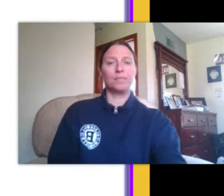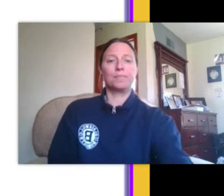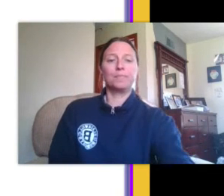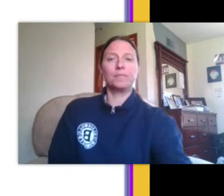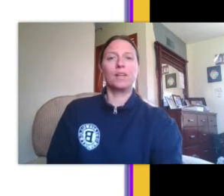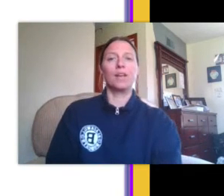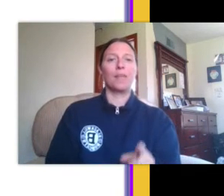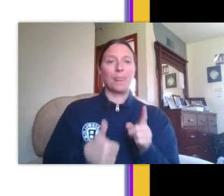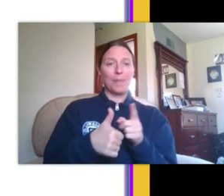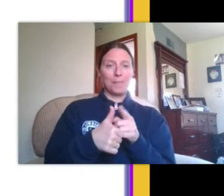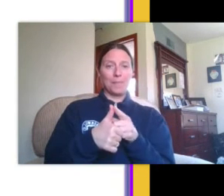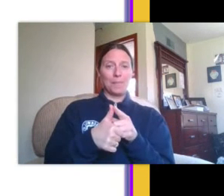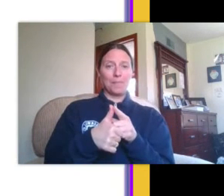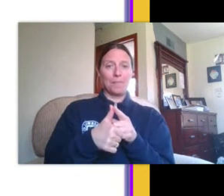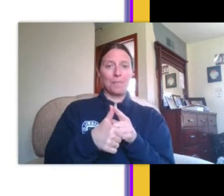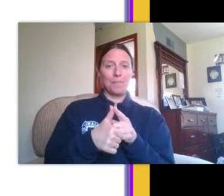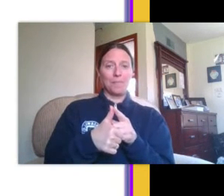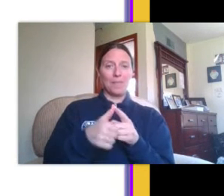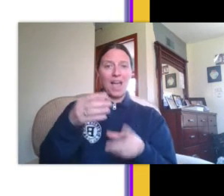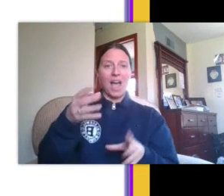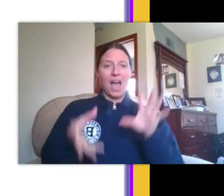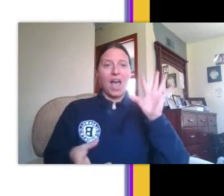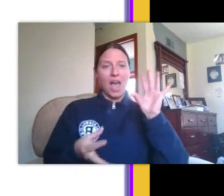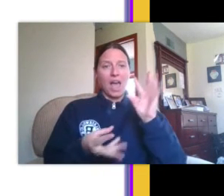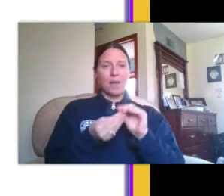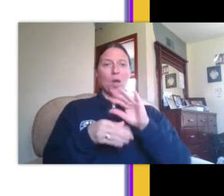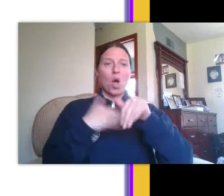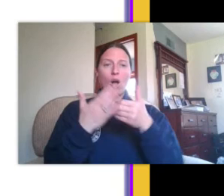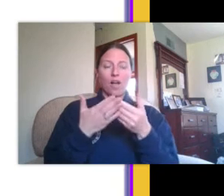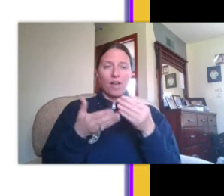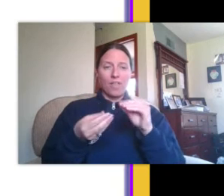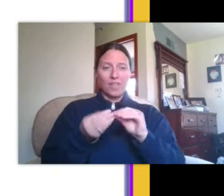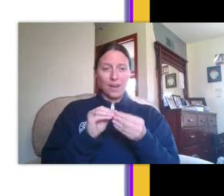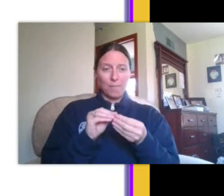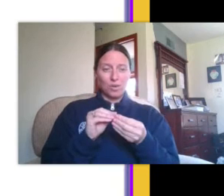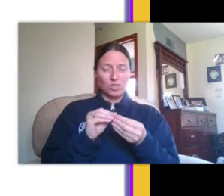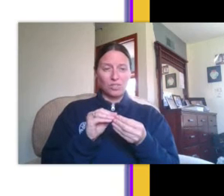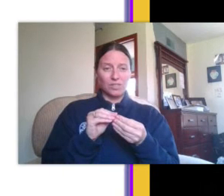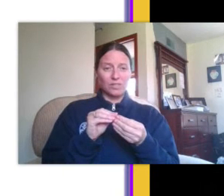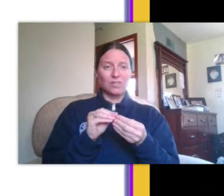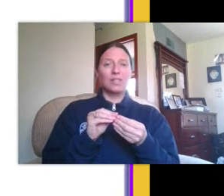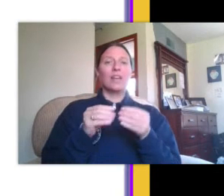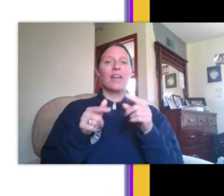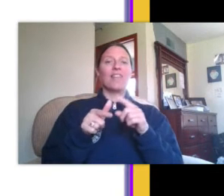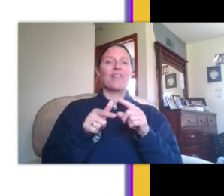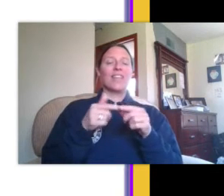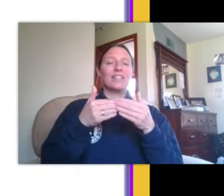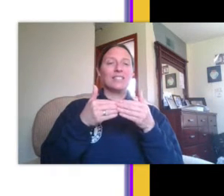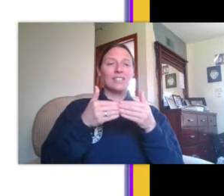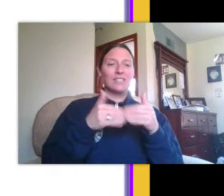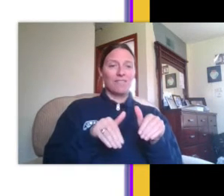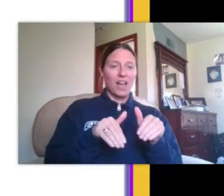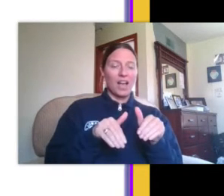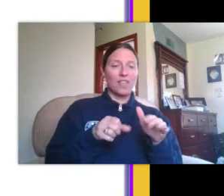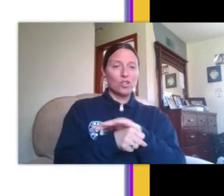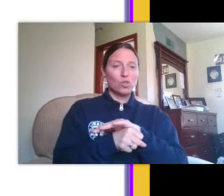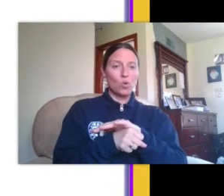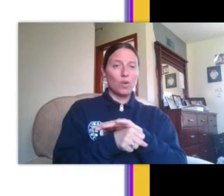So the mean is to add up all of the numbers and divide it by the numbers in the group.